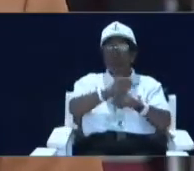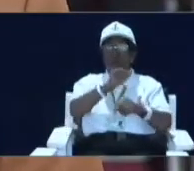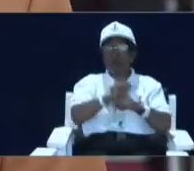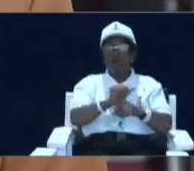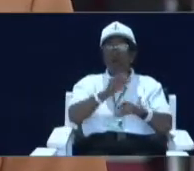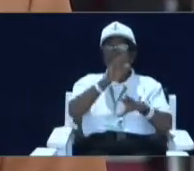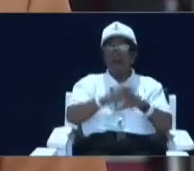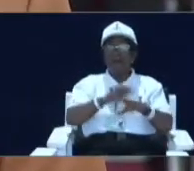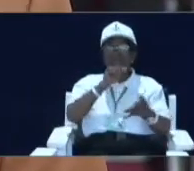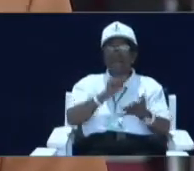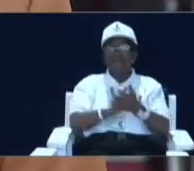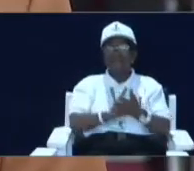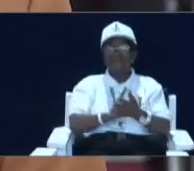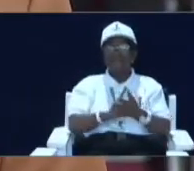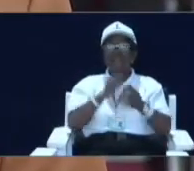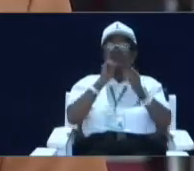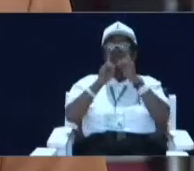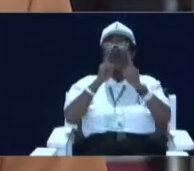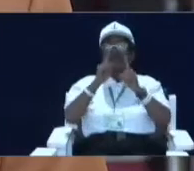talking about vision.